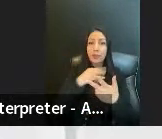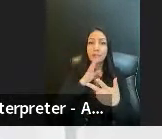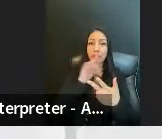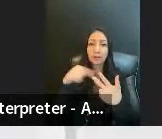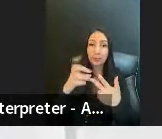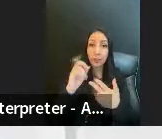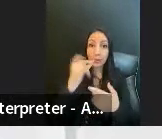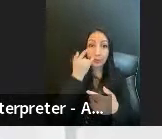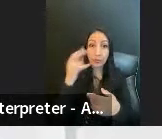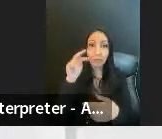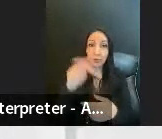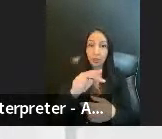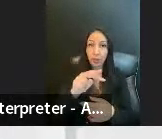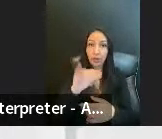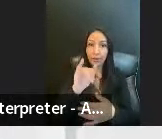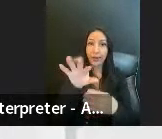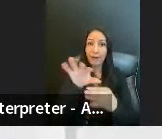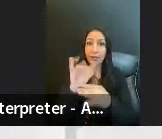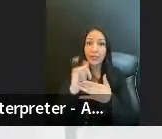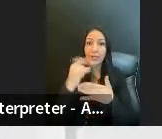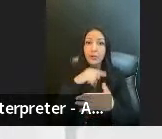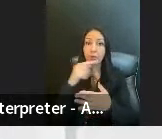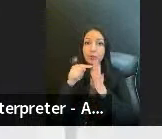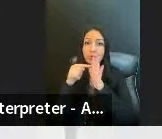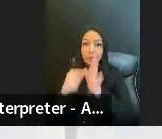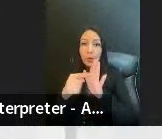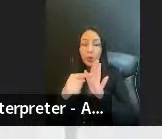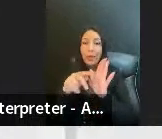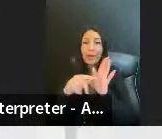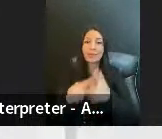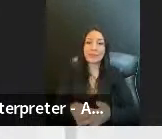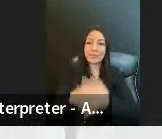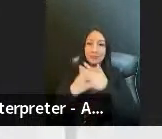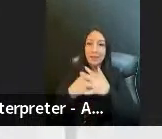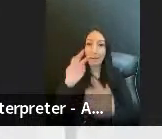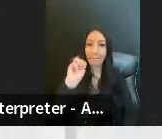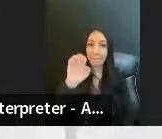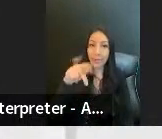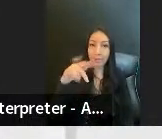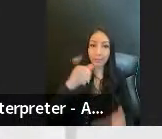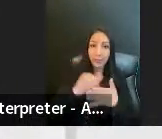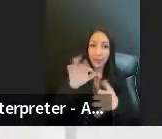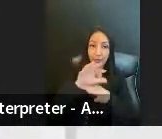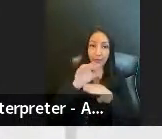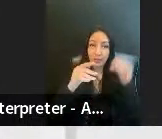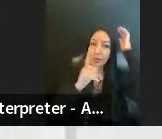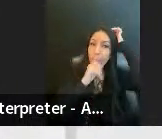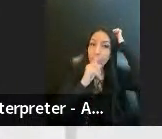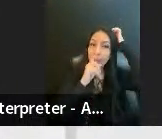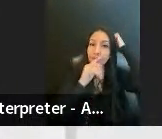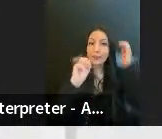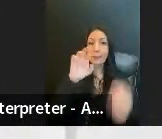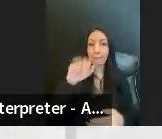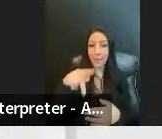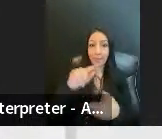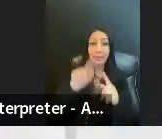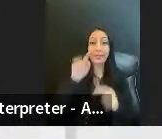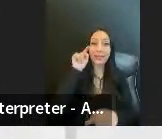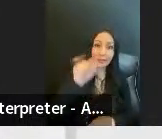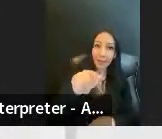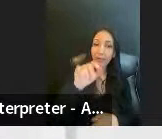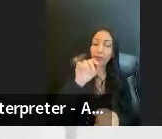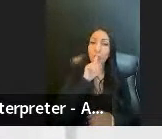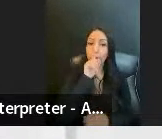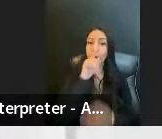And if you saw the video that we showed at the beginning, the map in that video was a fictitious map, but this map is a